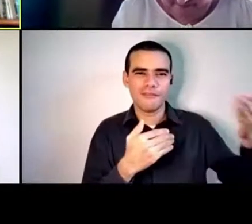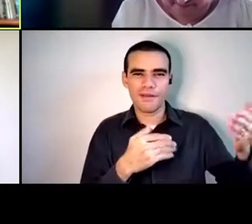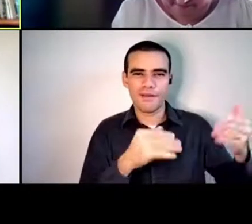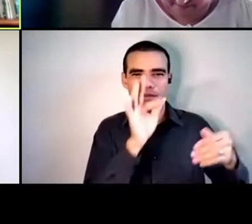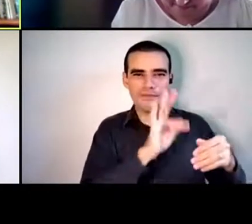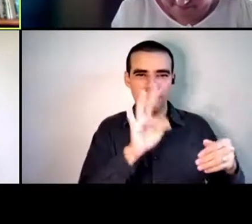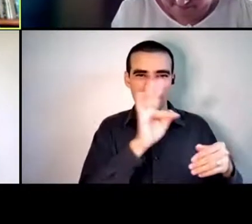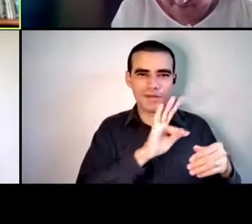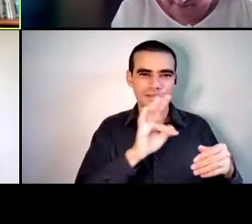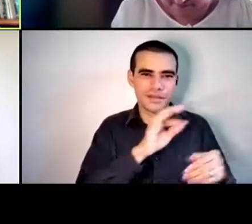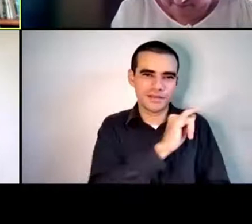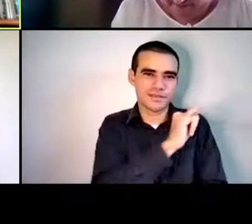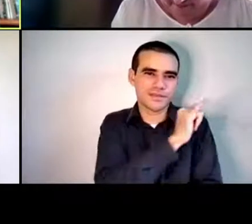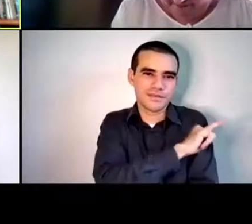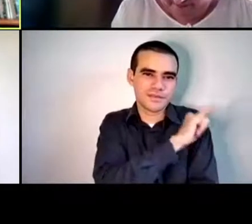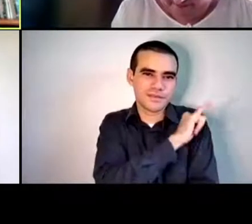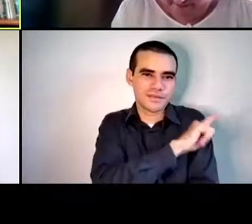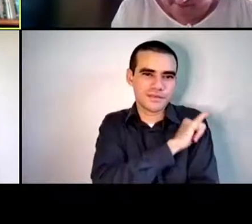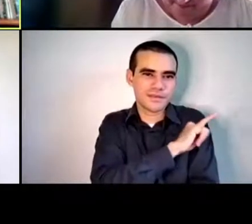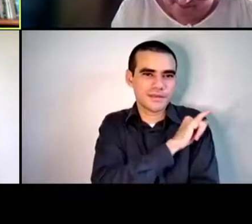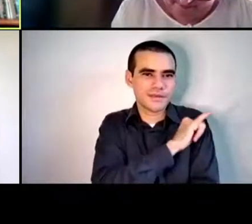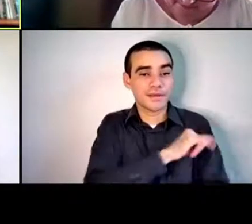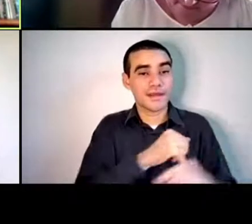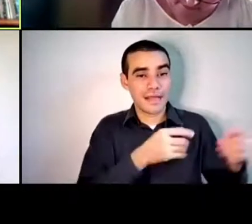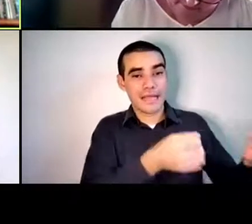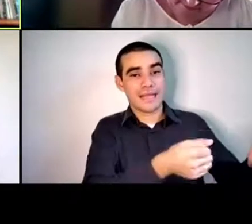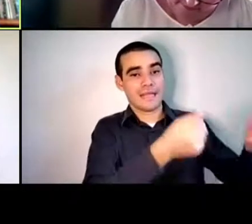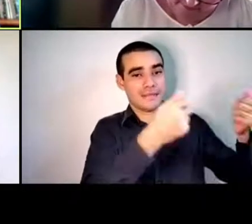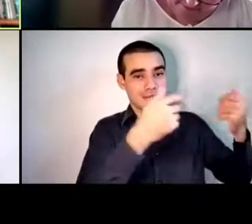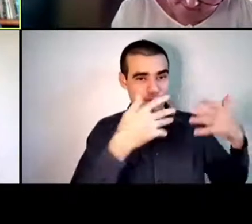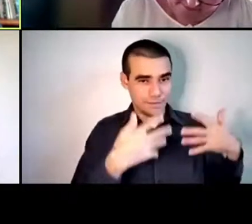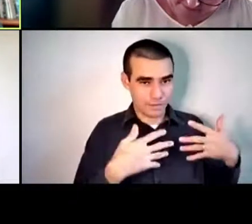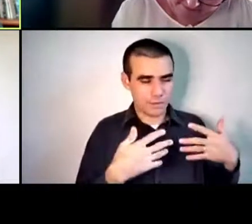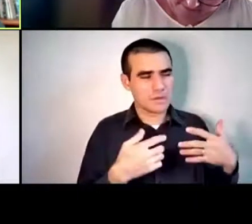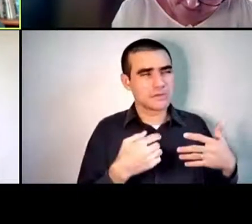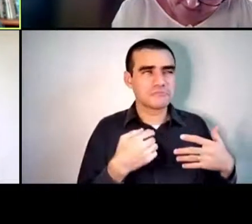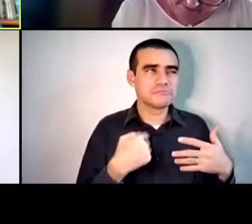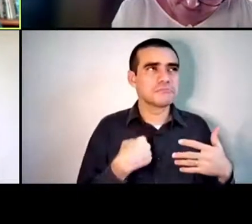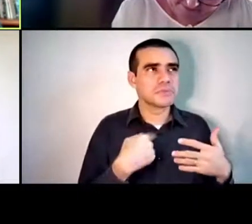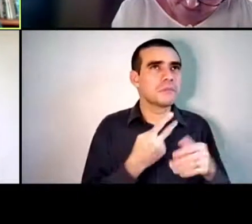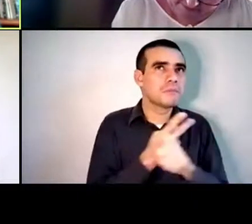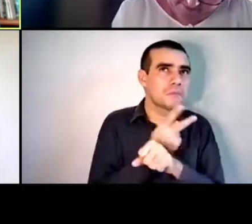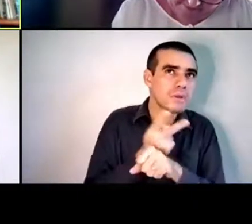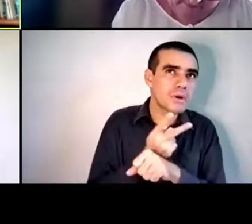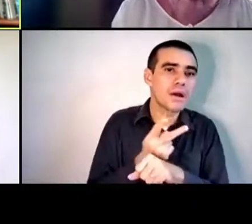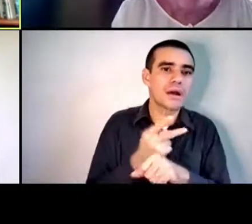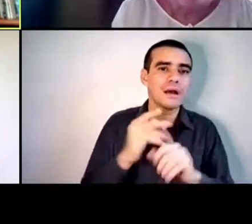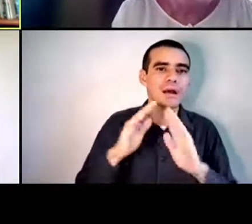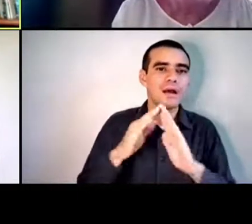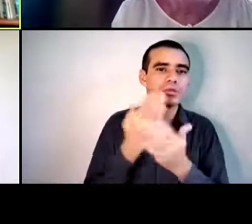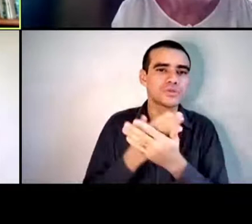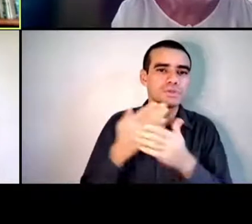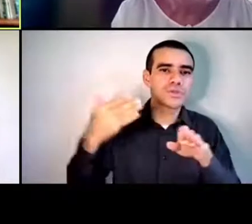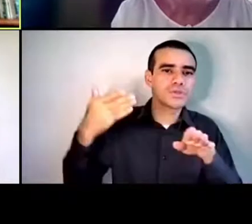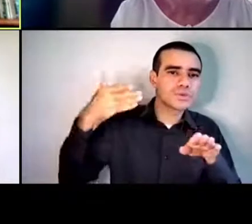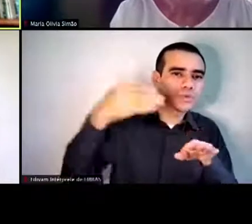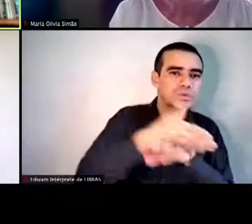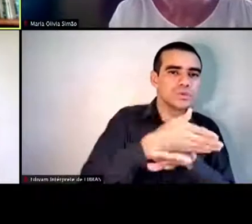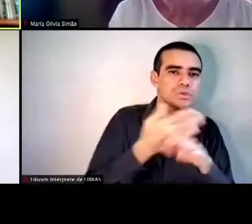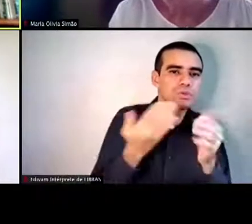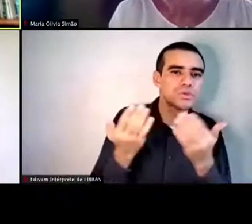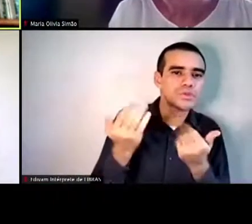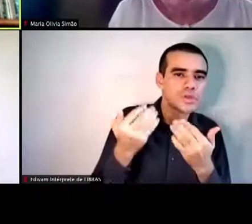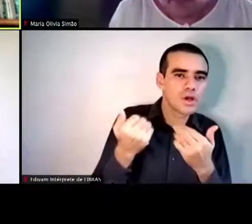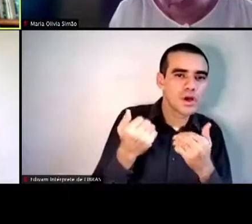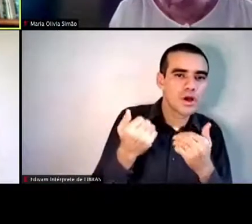University of Rio, and she told me that she every year she tries